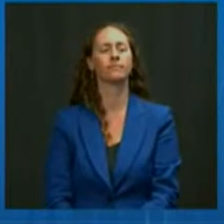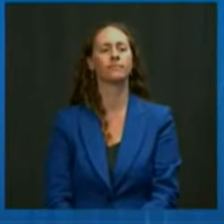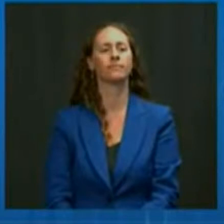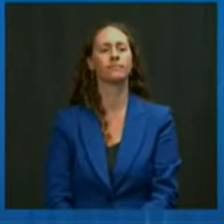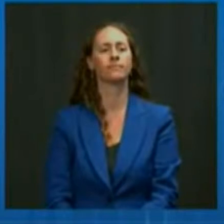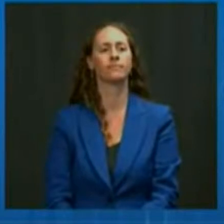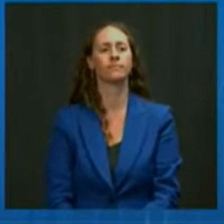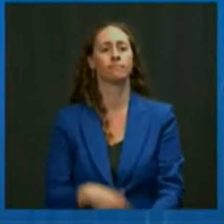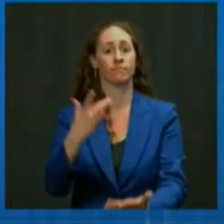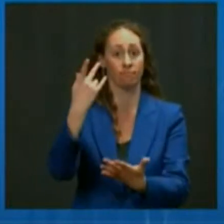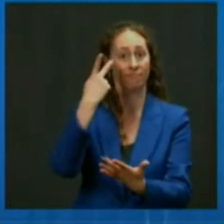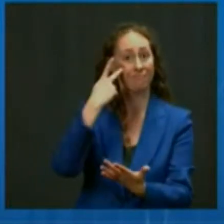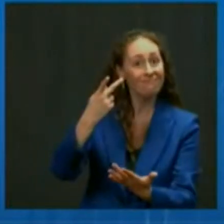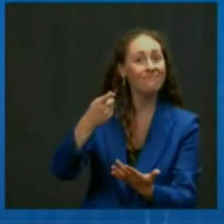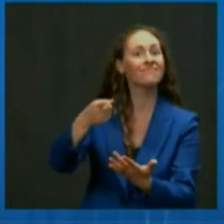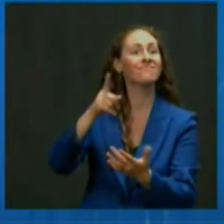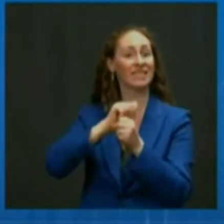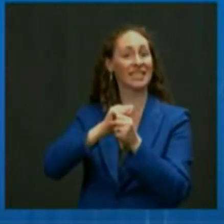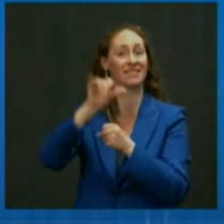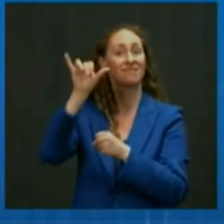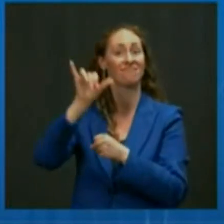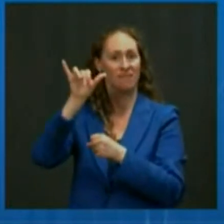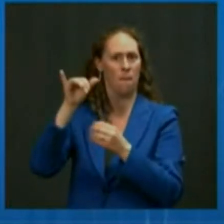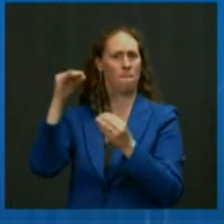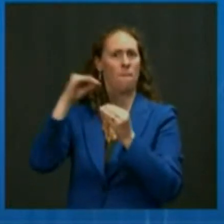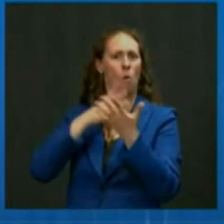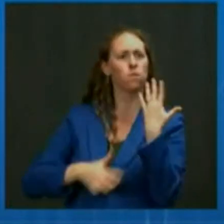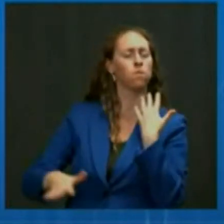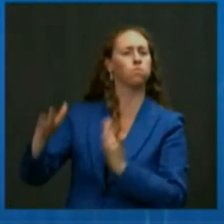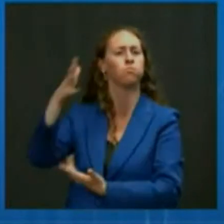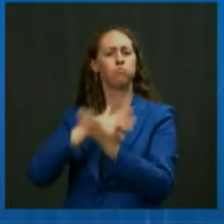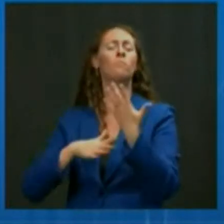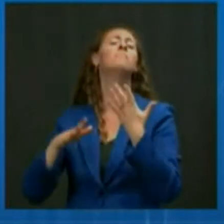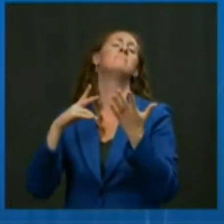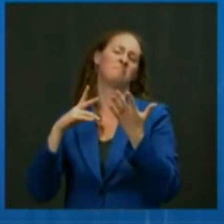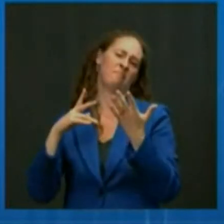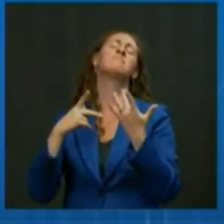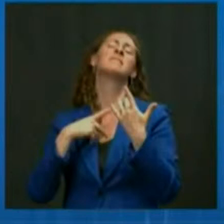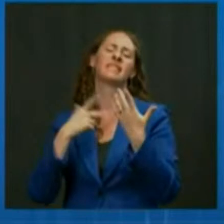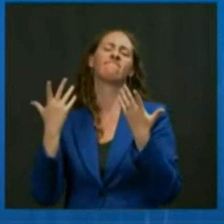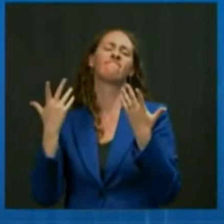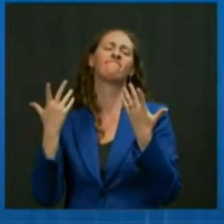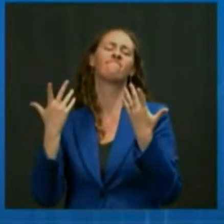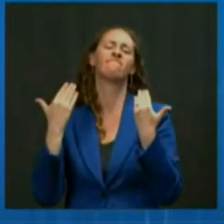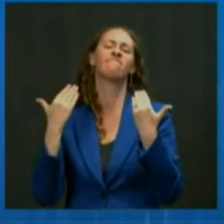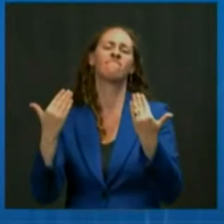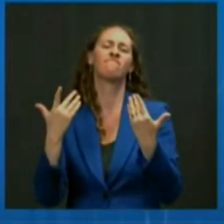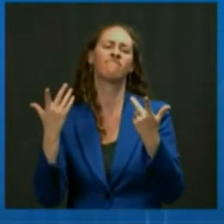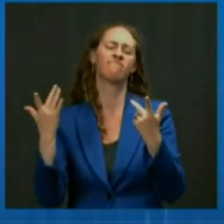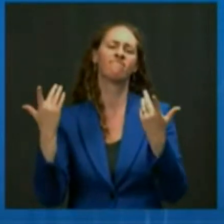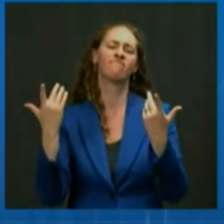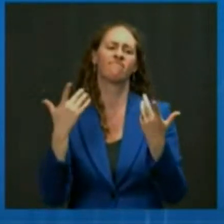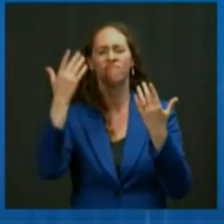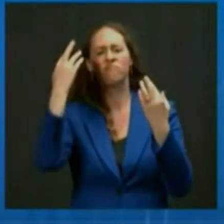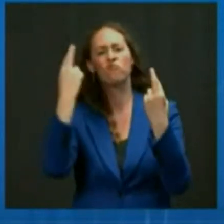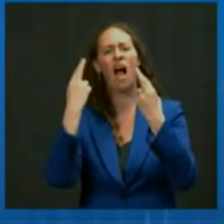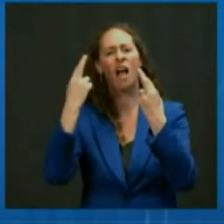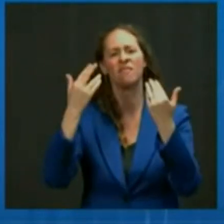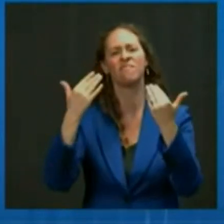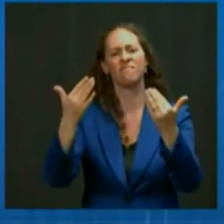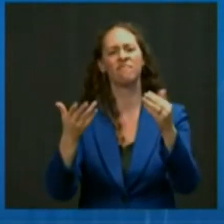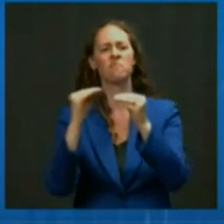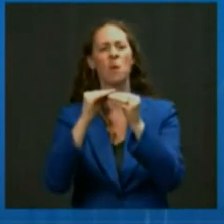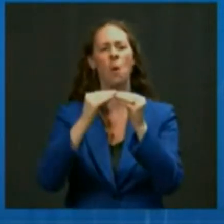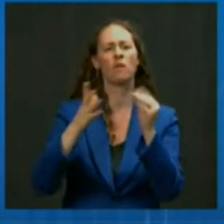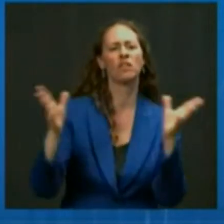was one of the issues that swayed us towards the relationship between titer of antibody and linking that to